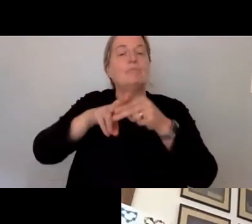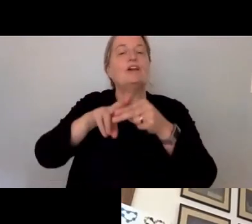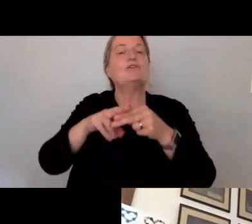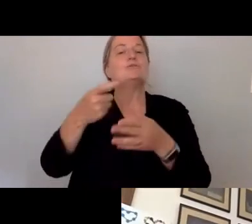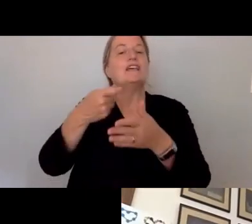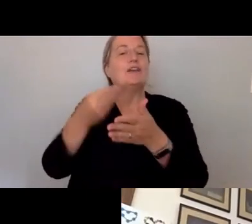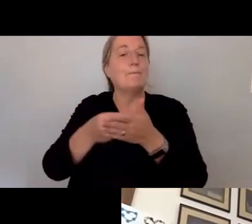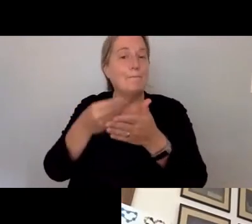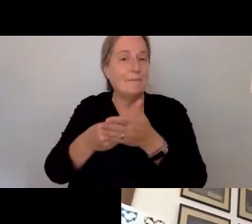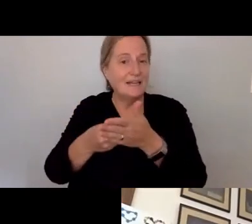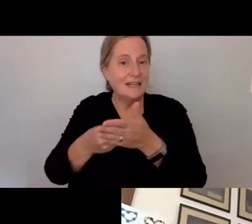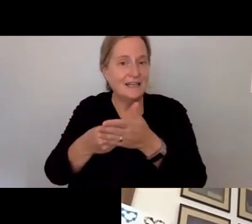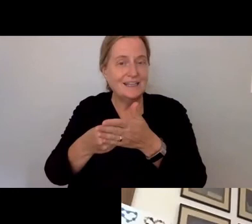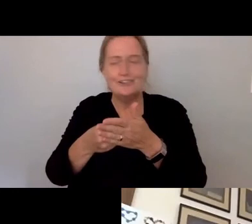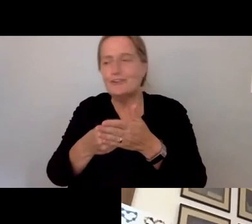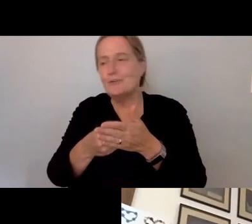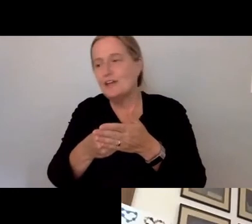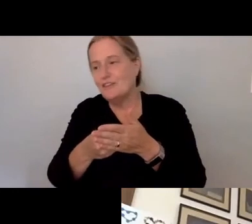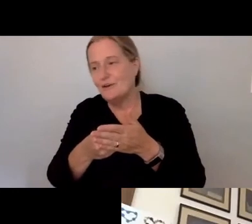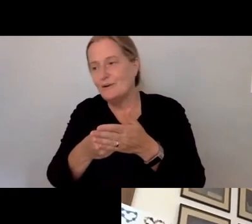institution? Collaboration is key.